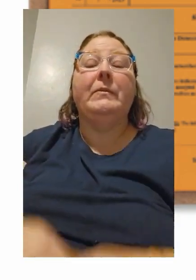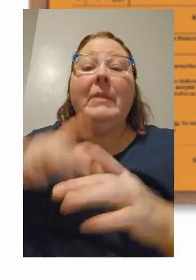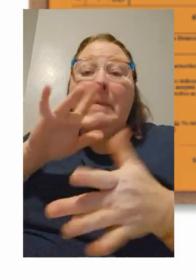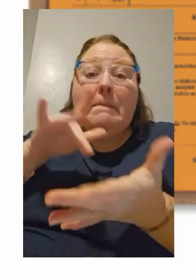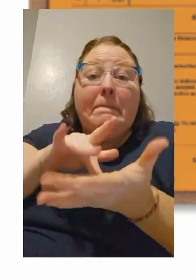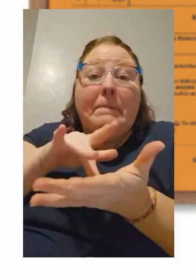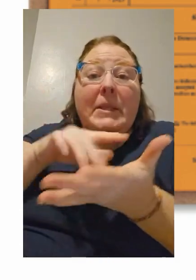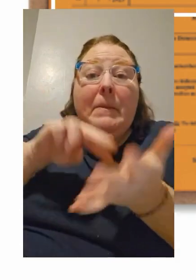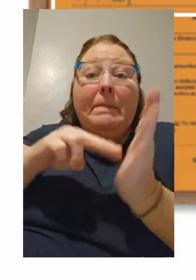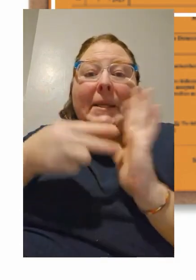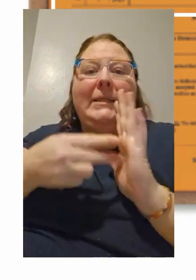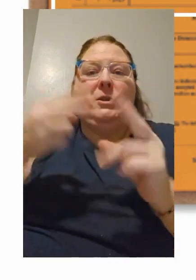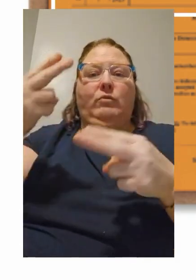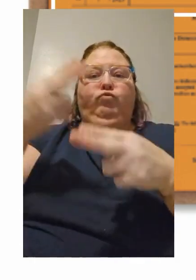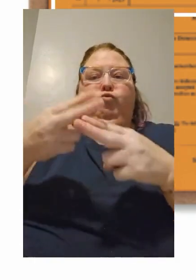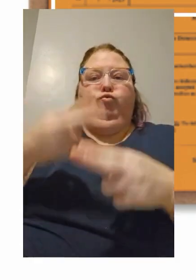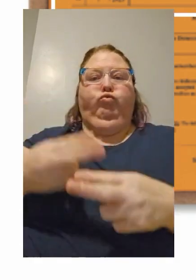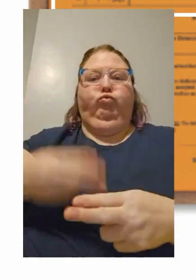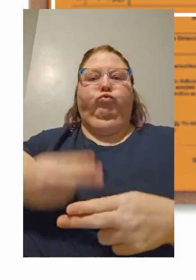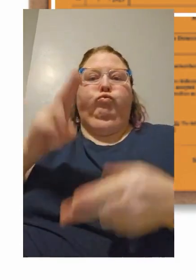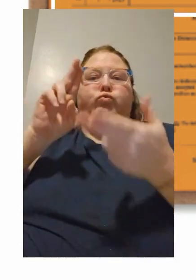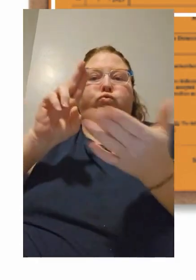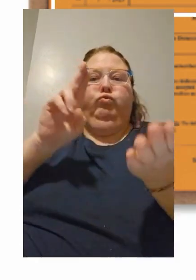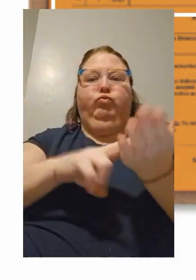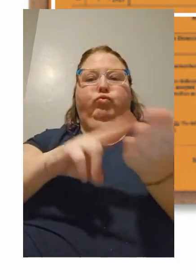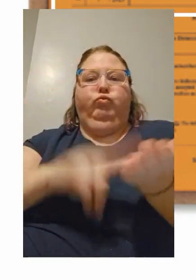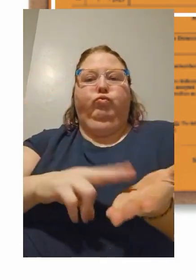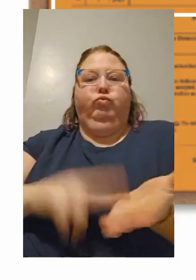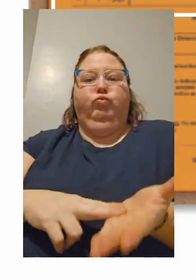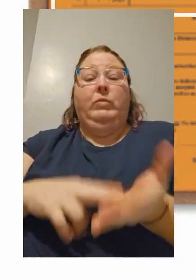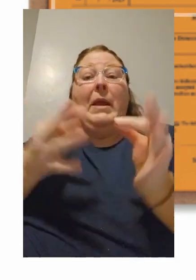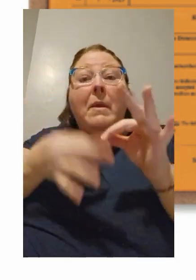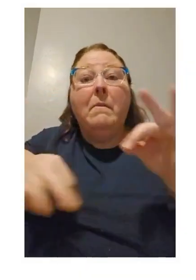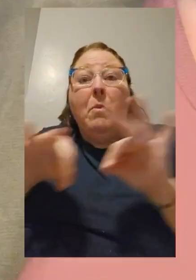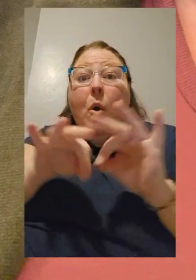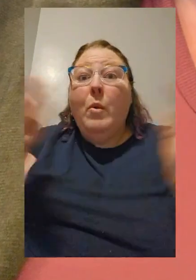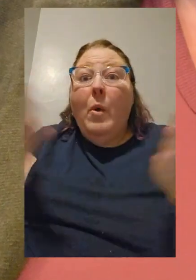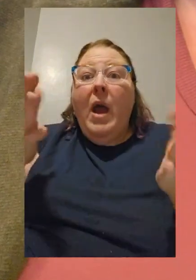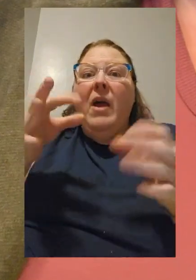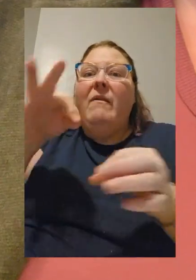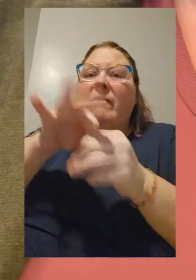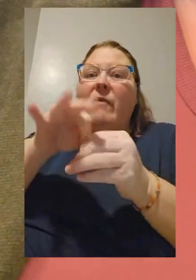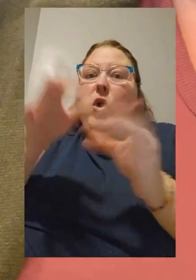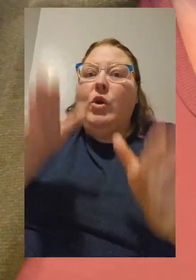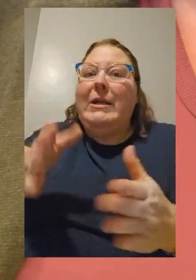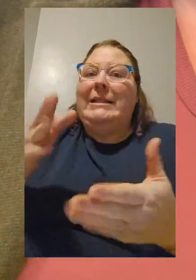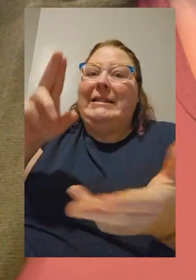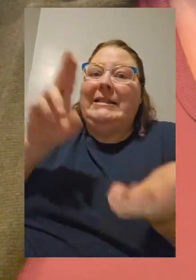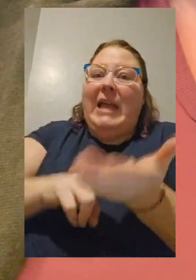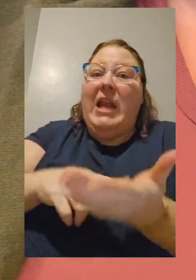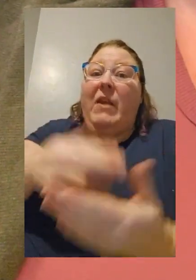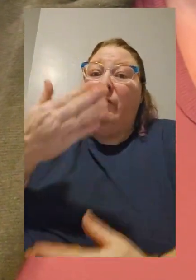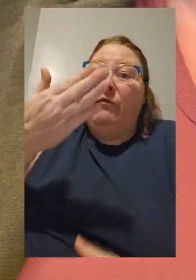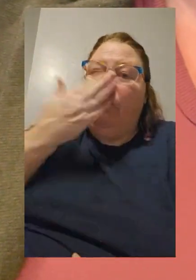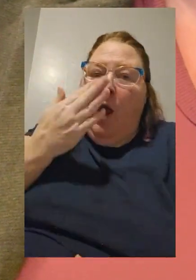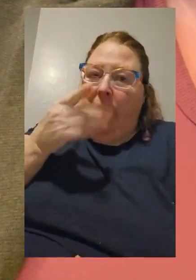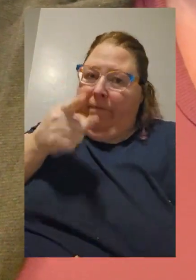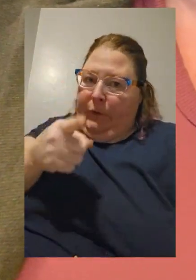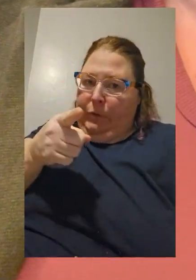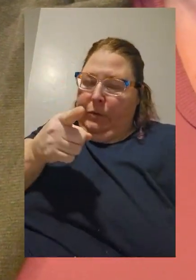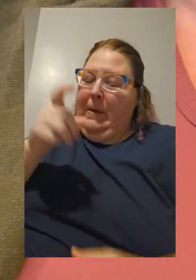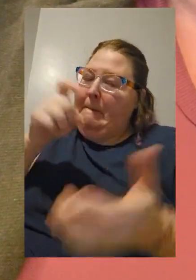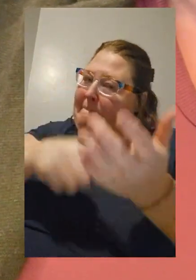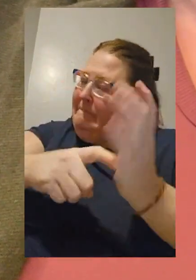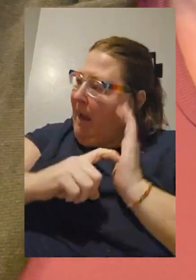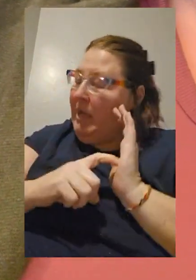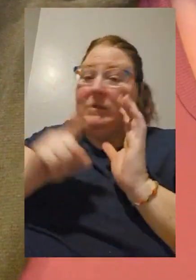run. The middle section, this is where registered voters sign. Now, the important part is the voter must sign the petition